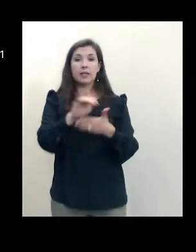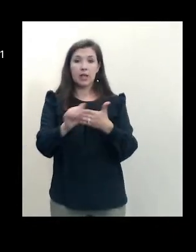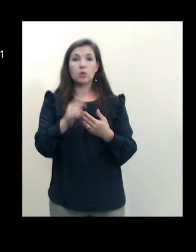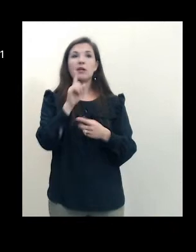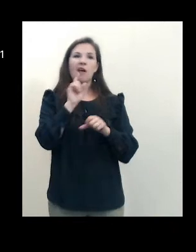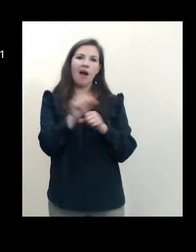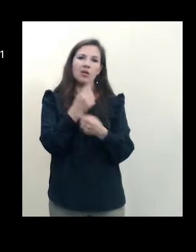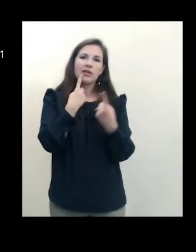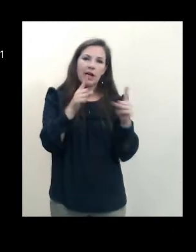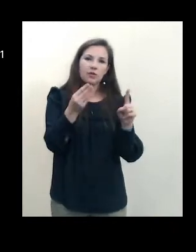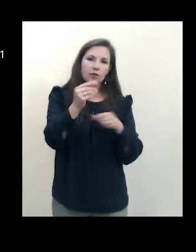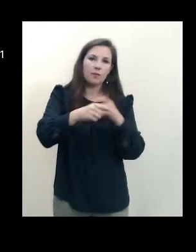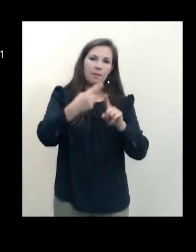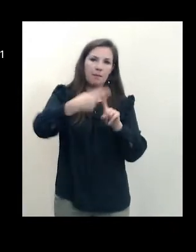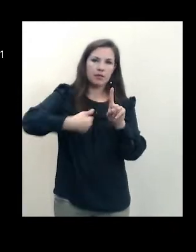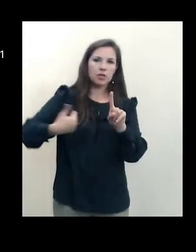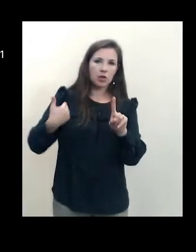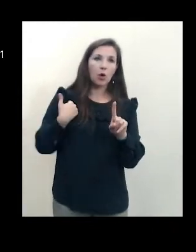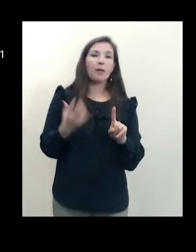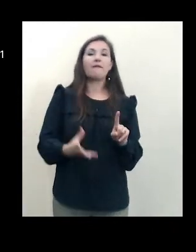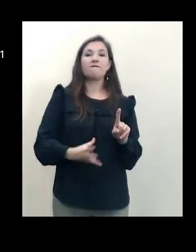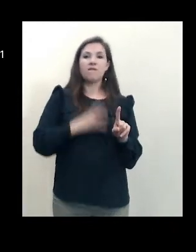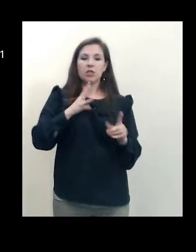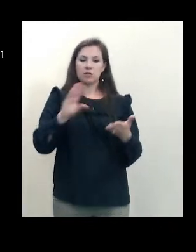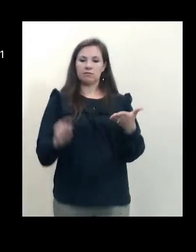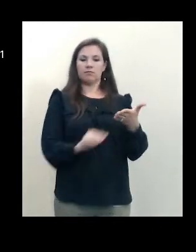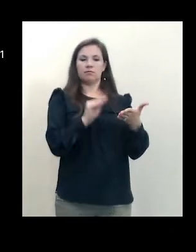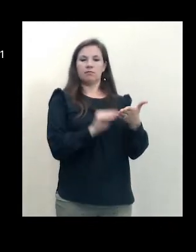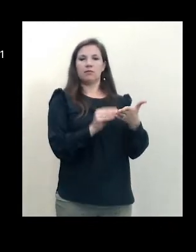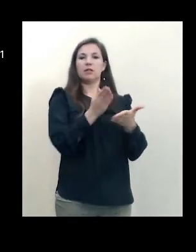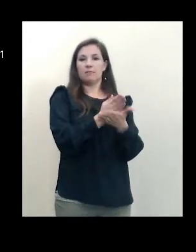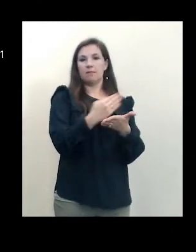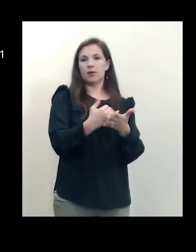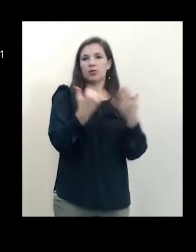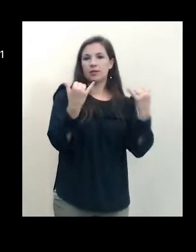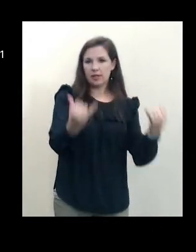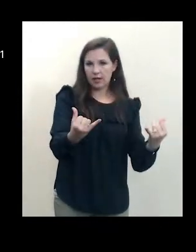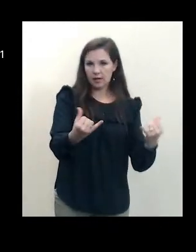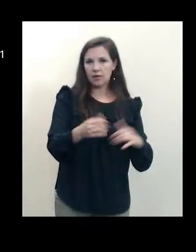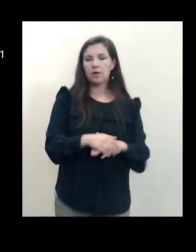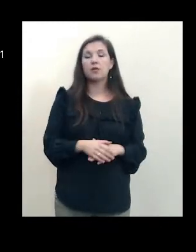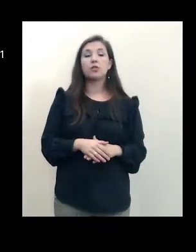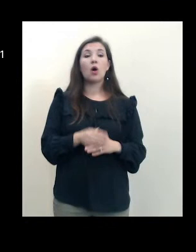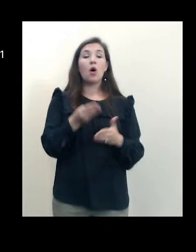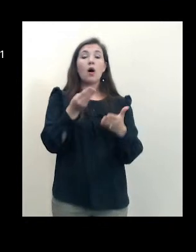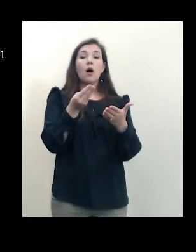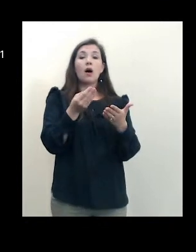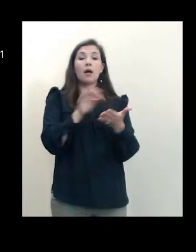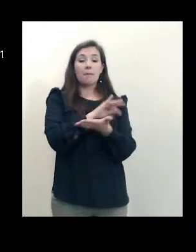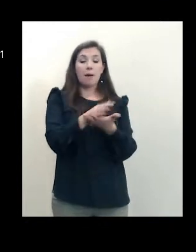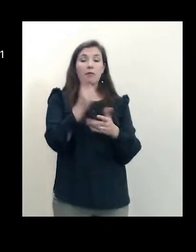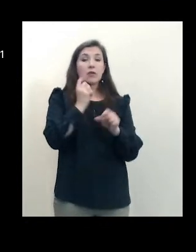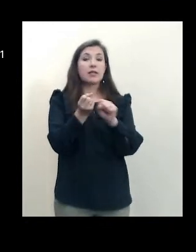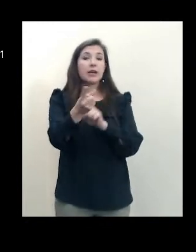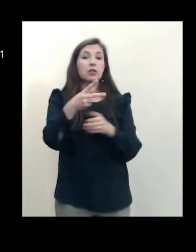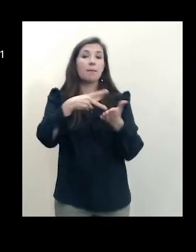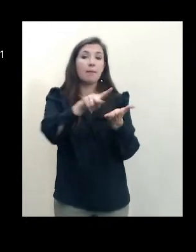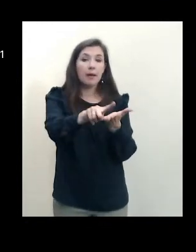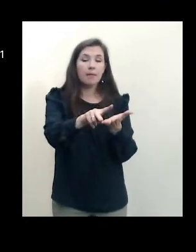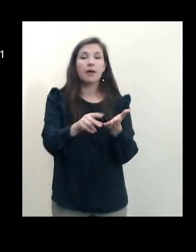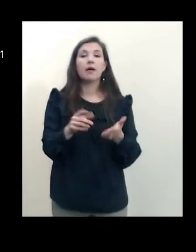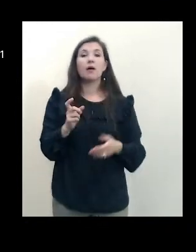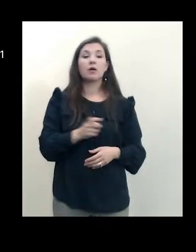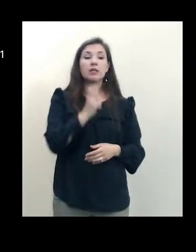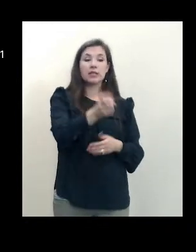that a couple months ago, but it's officially in the budget now. So when the amount comes for next year's payment, the college will be receiving $1